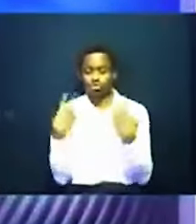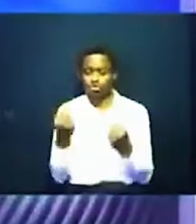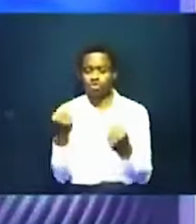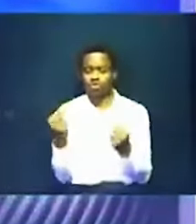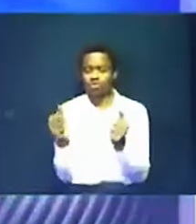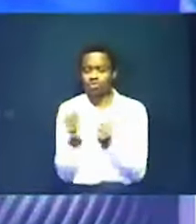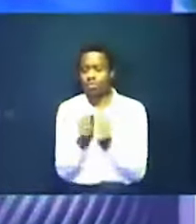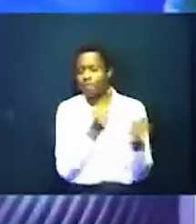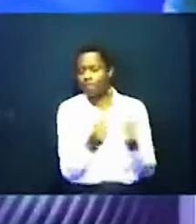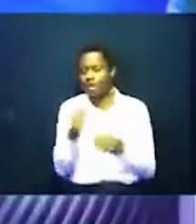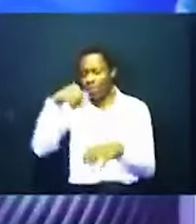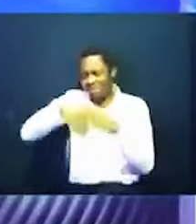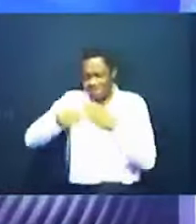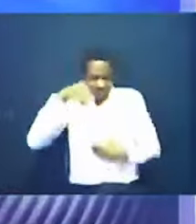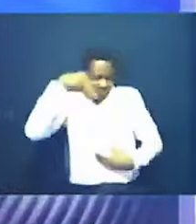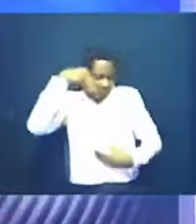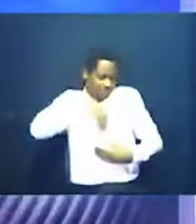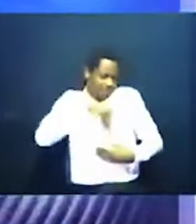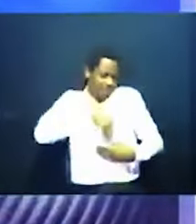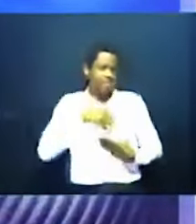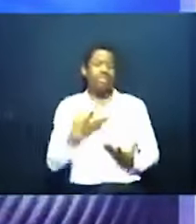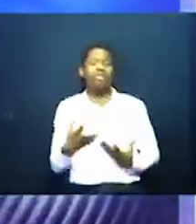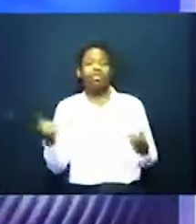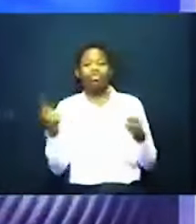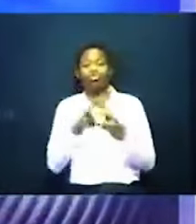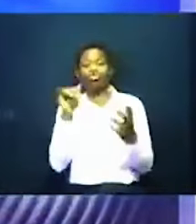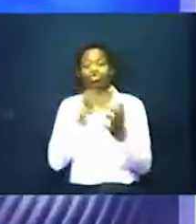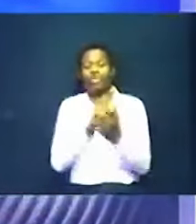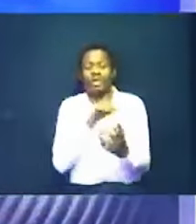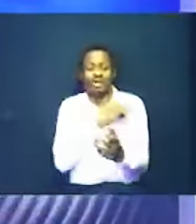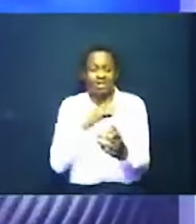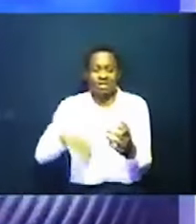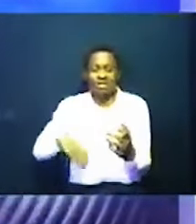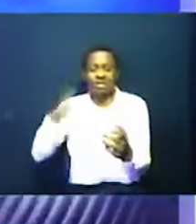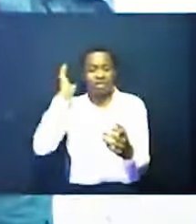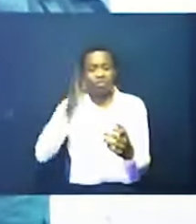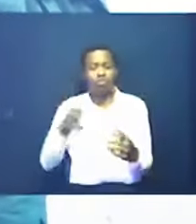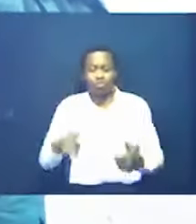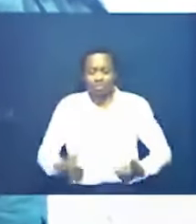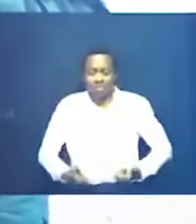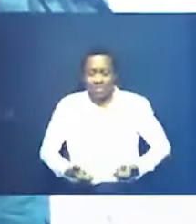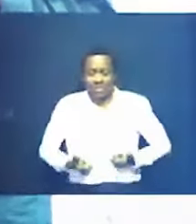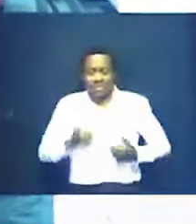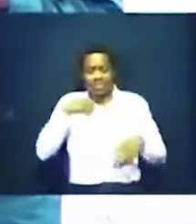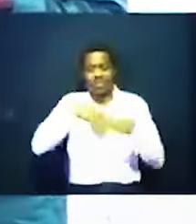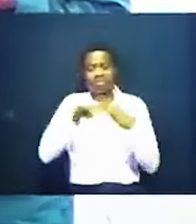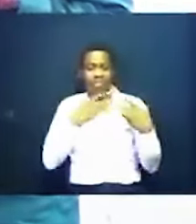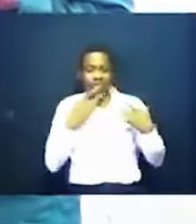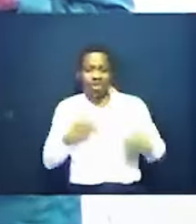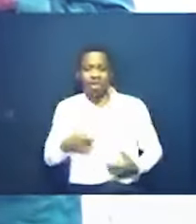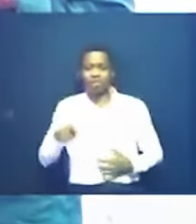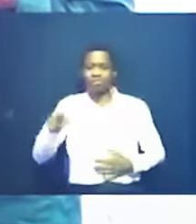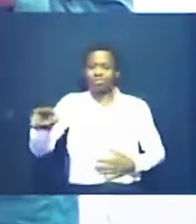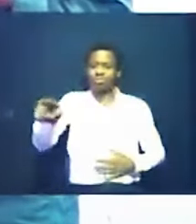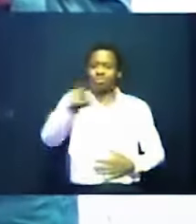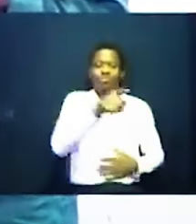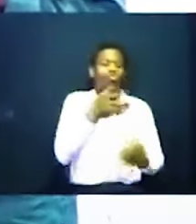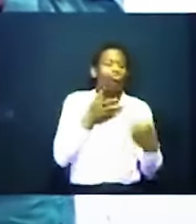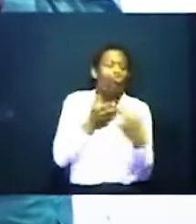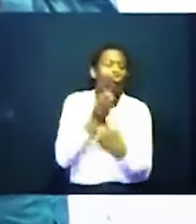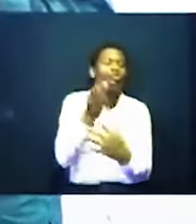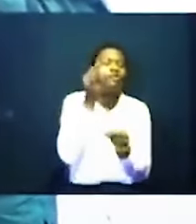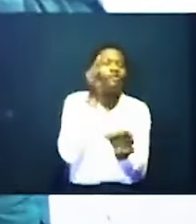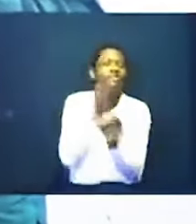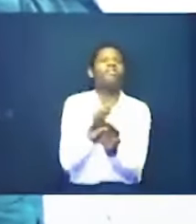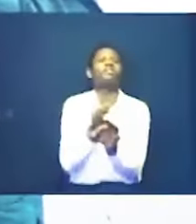being. Now listen. So that Christ may dwell in your hearts through faith. And I pray